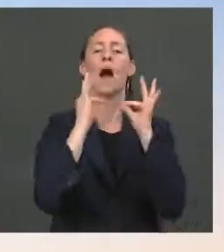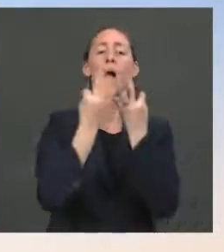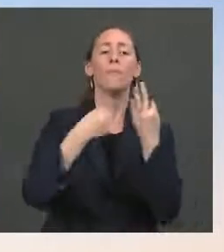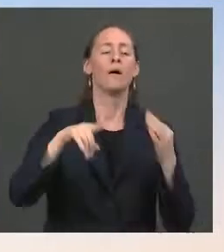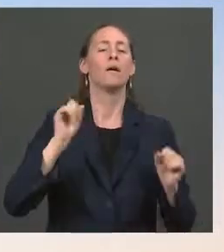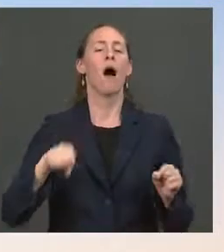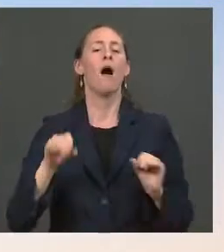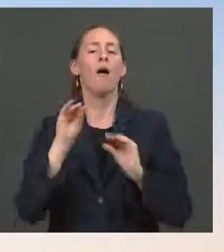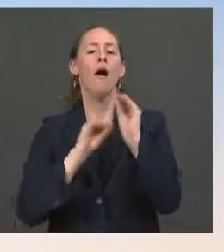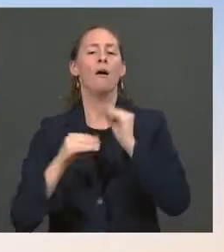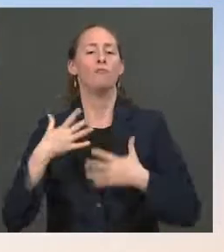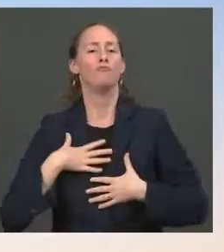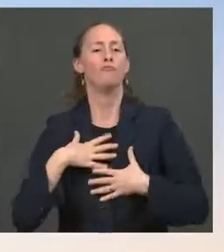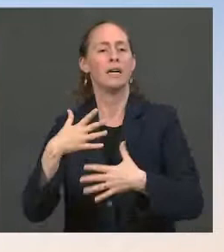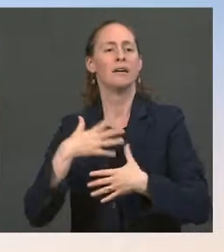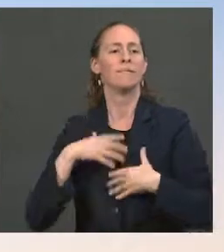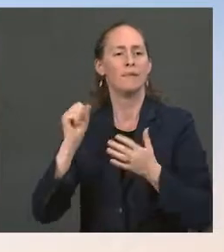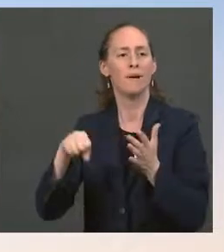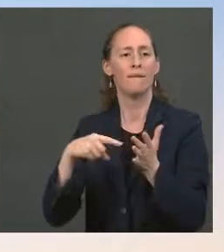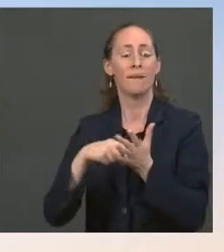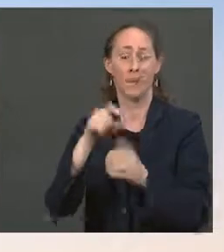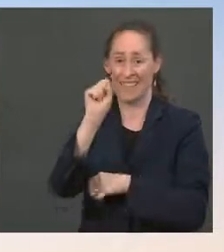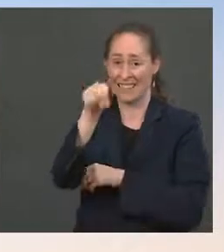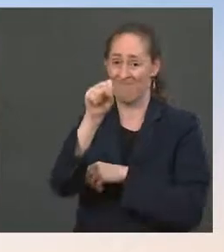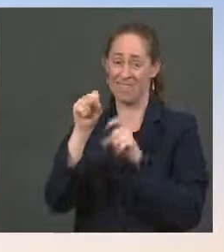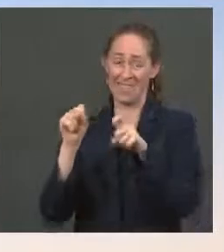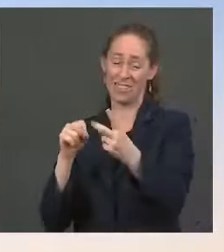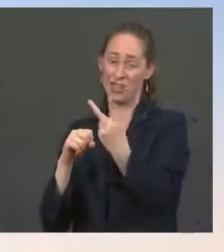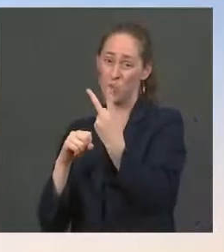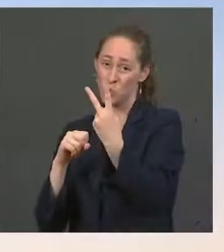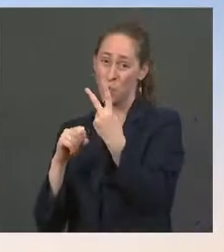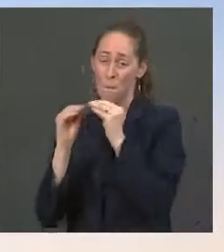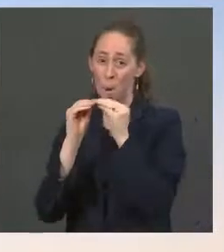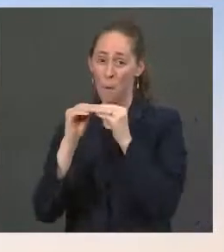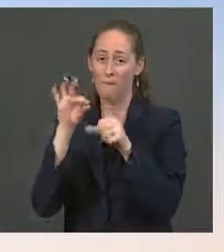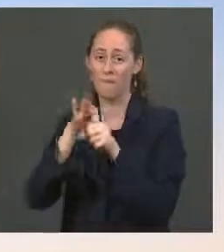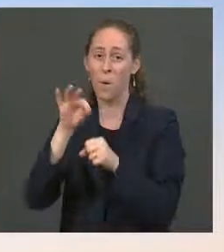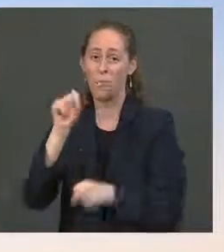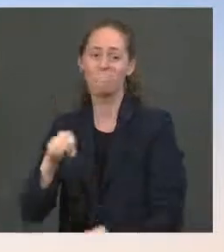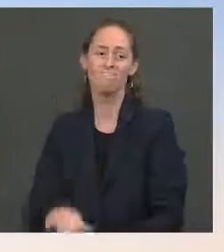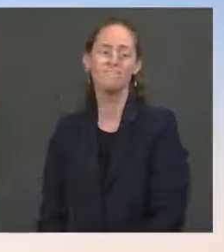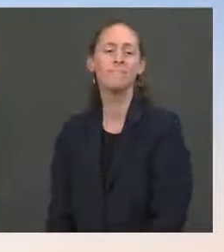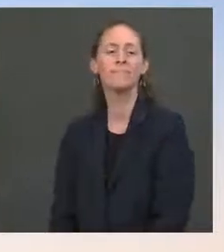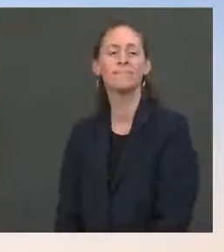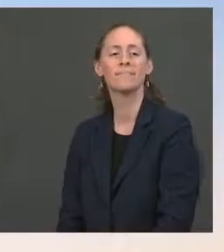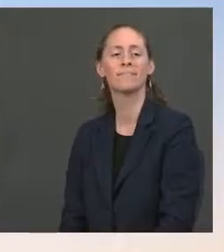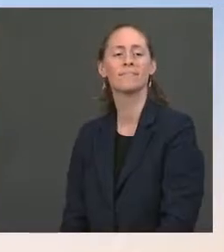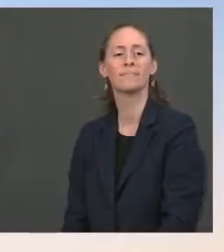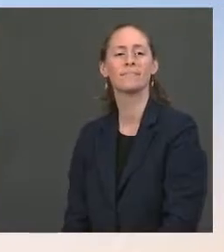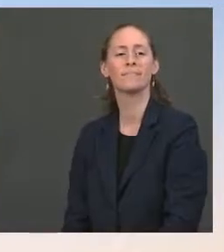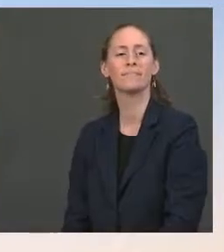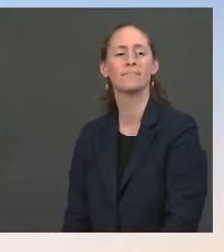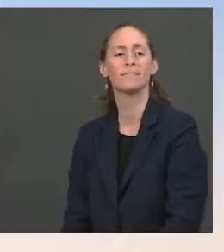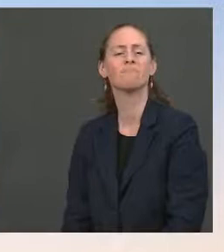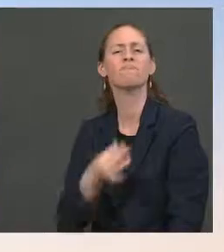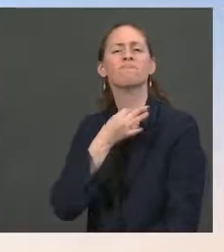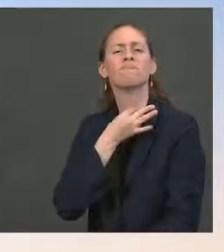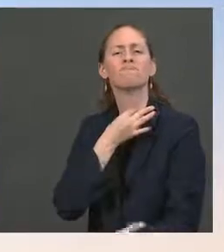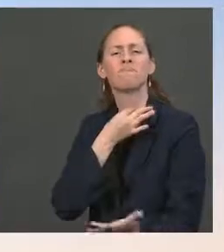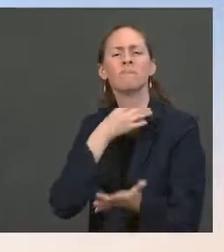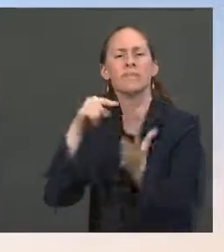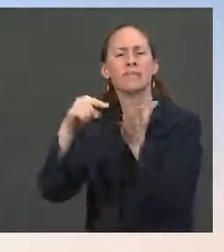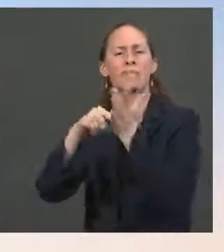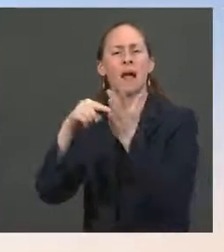2 more votes in the Senate. Circling back to one thing he did say on the debt ceiling, that he can't guarantee that the U.S. won't reach this debt